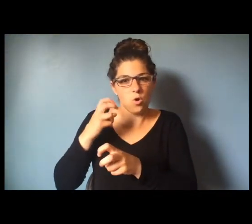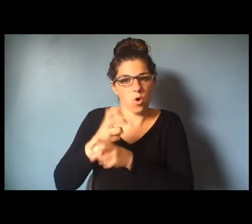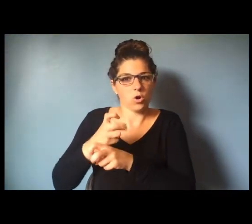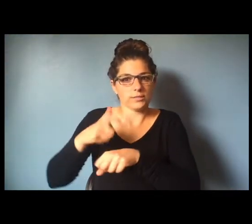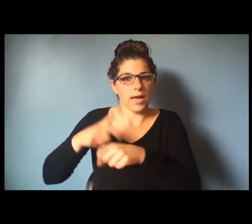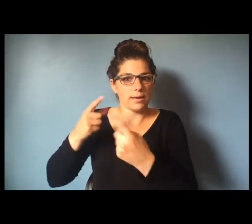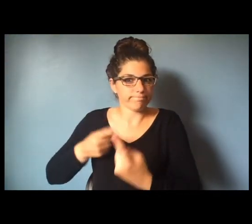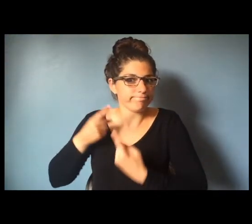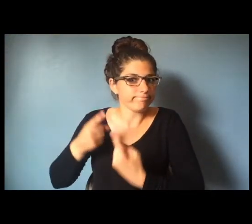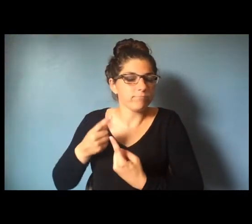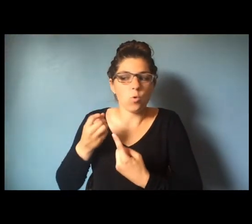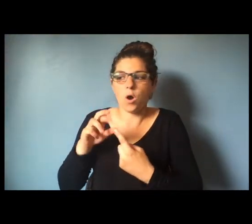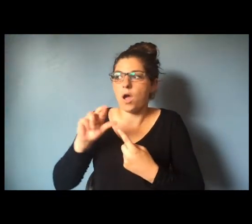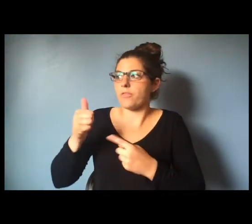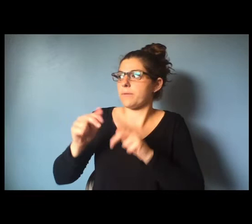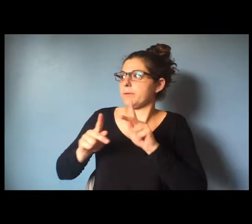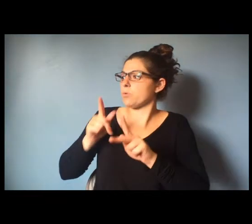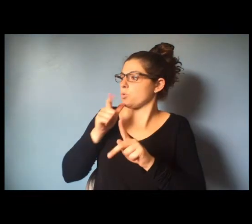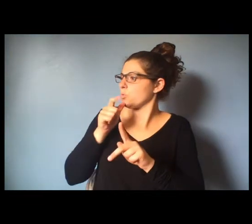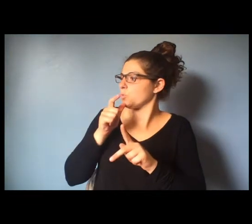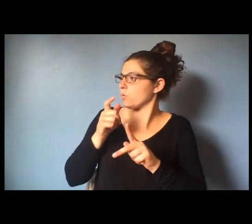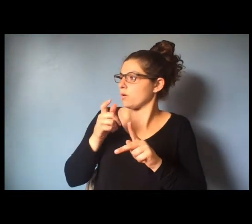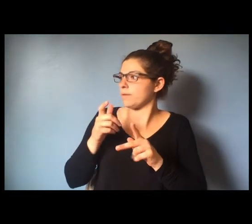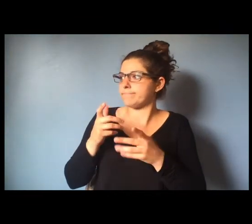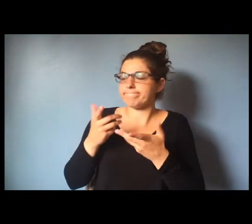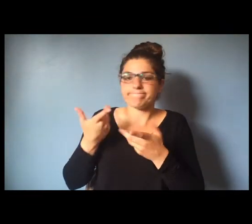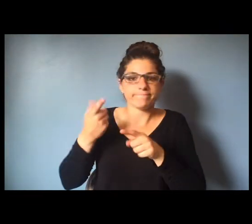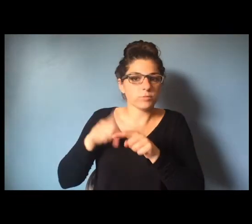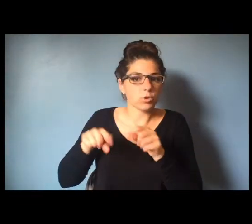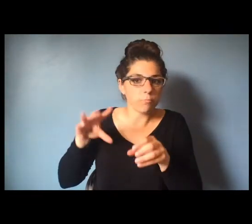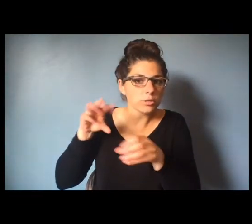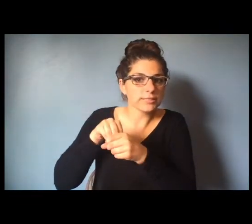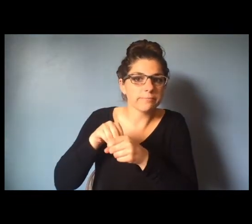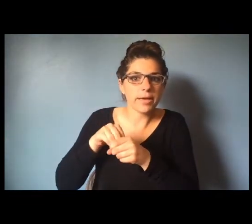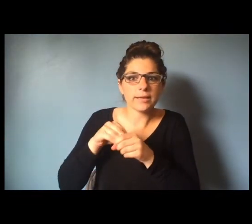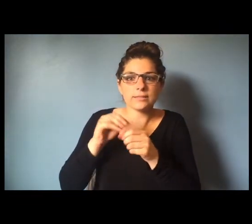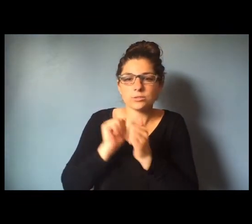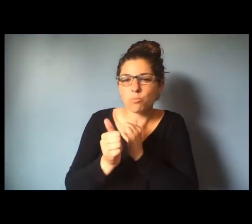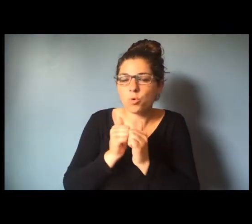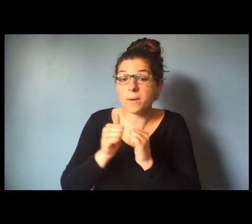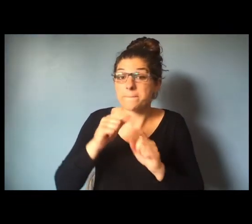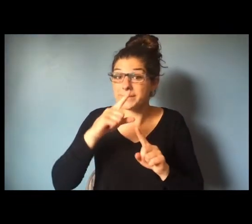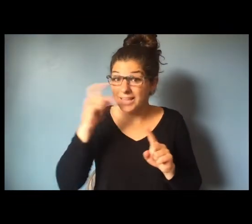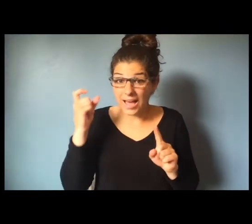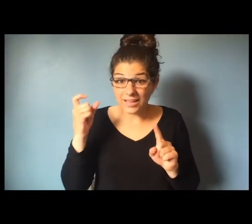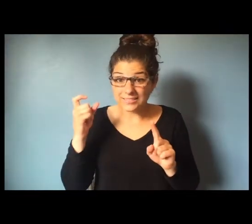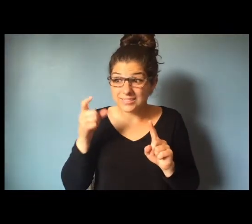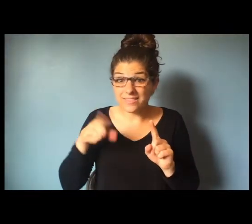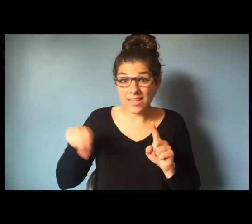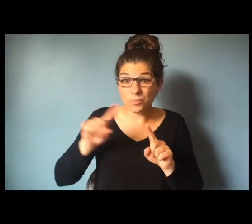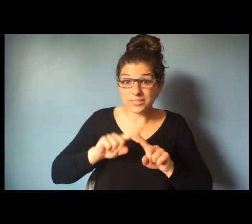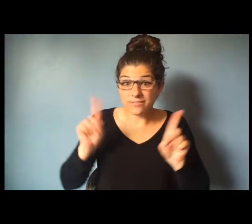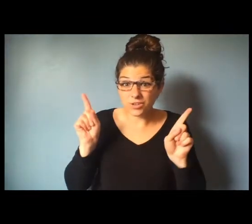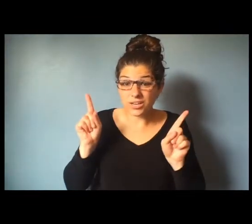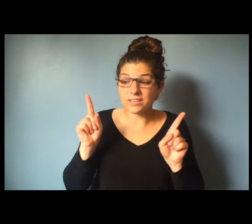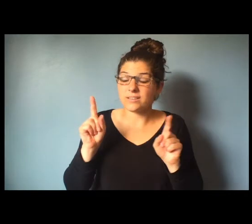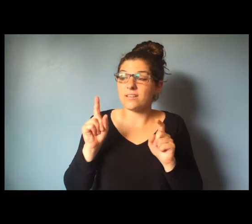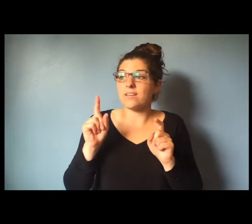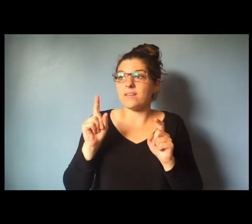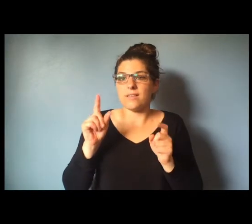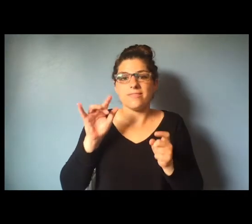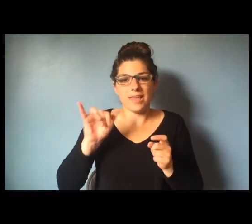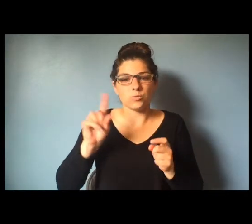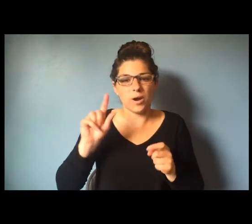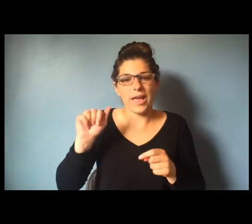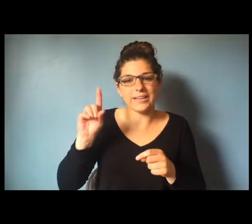time, or other individuals that were kept from participating in a sport because they were different. And that's